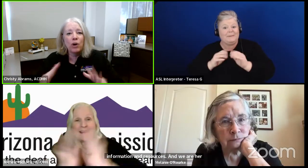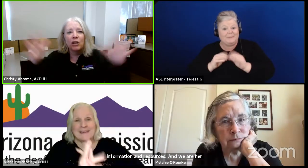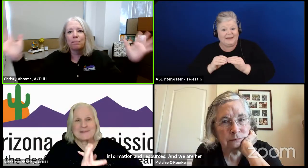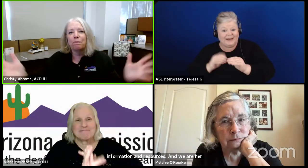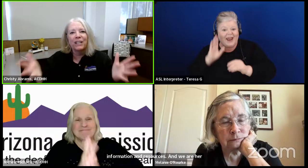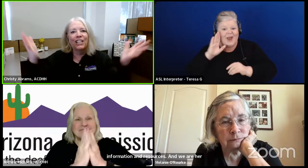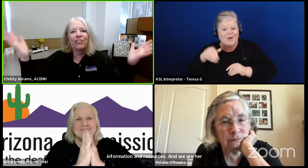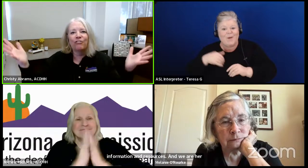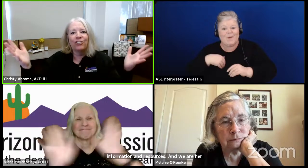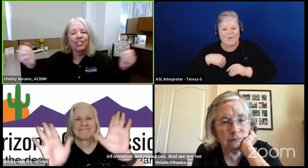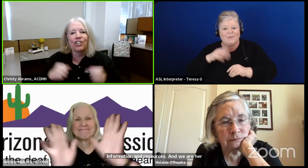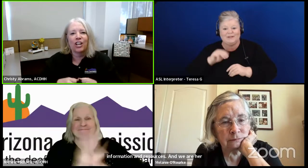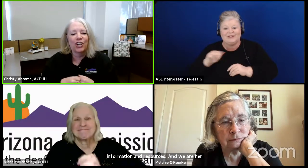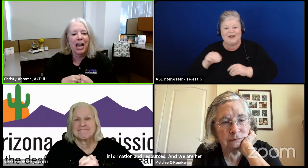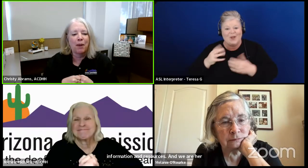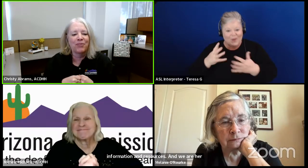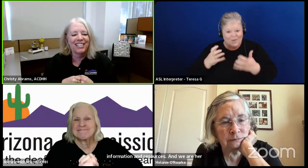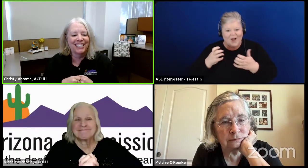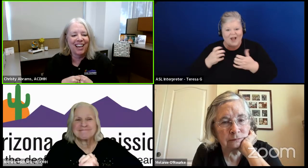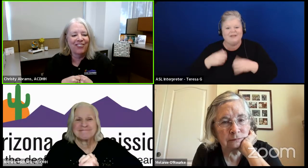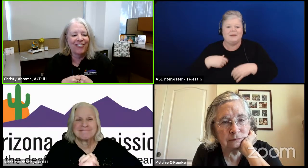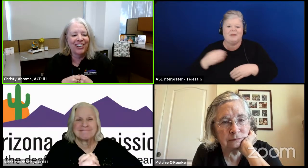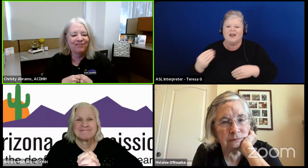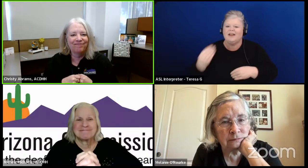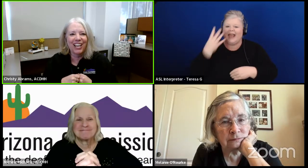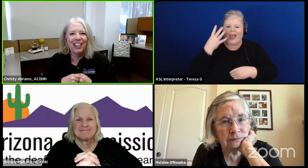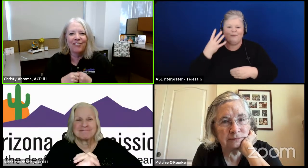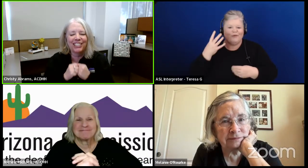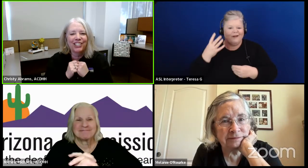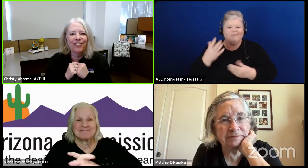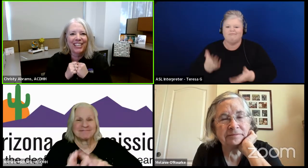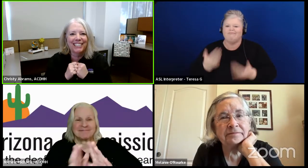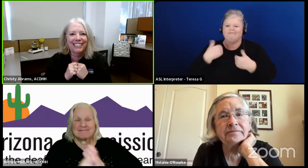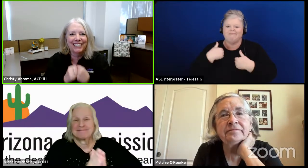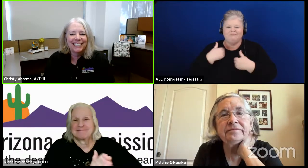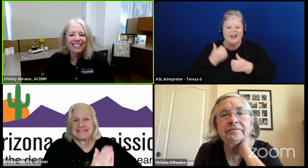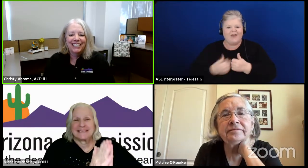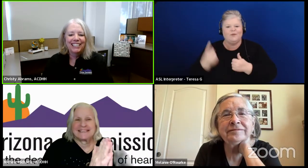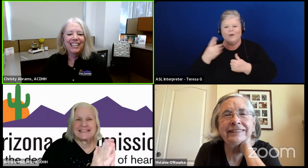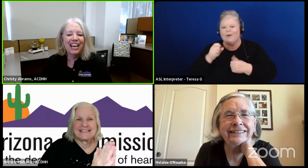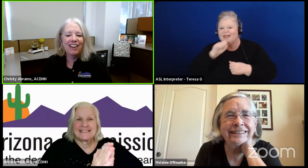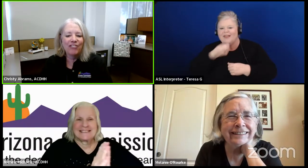too. You're welcome. Please feel free to turn on your cameras, everyone. I love to see your faces.